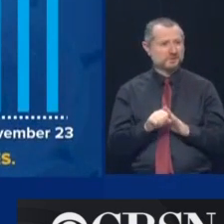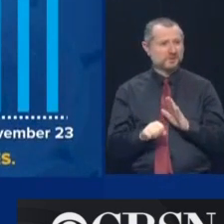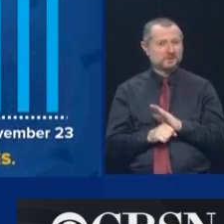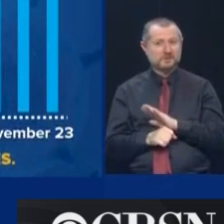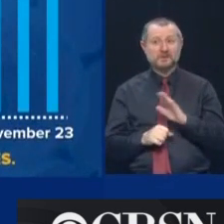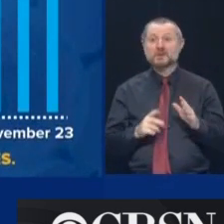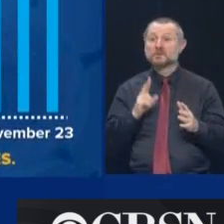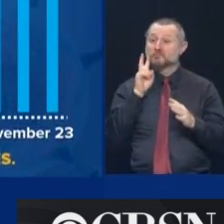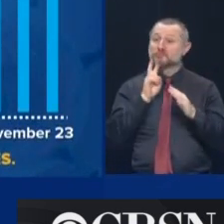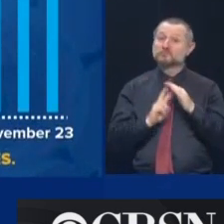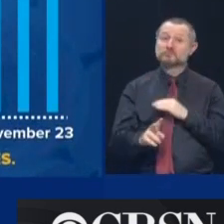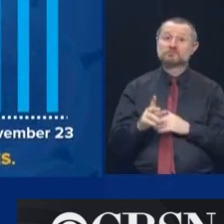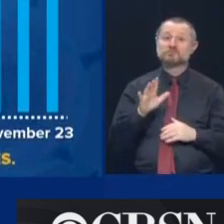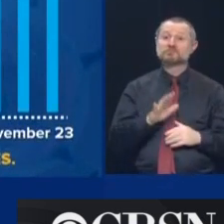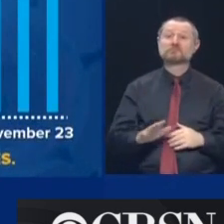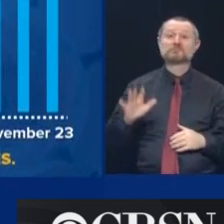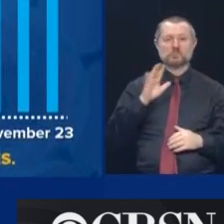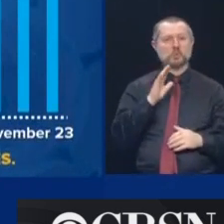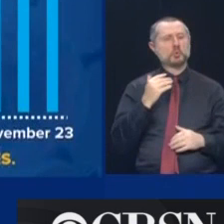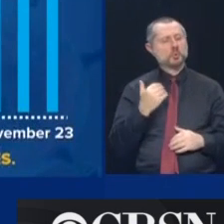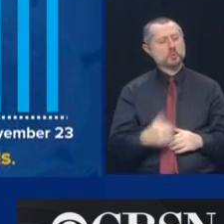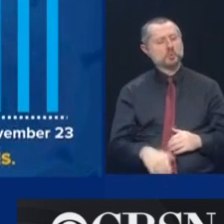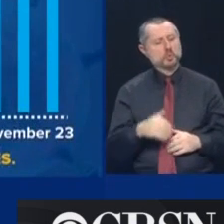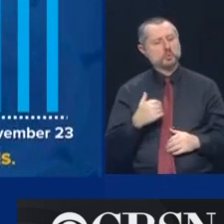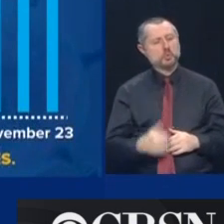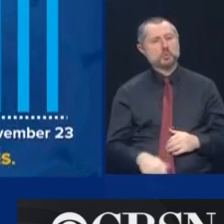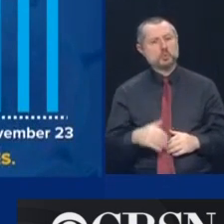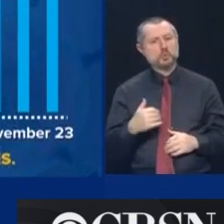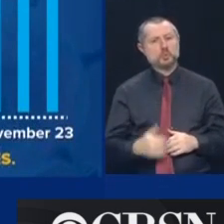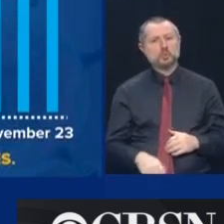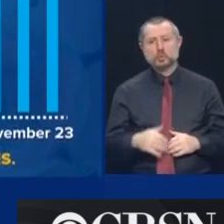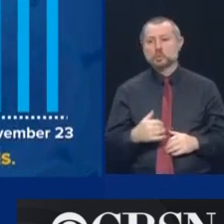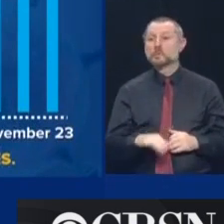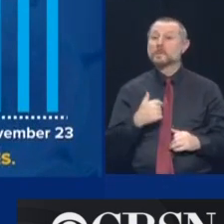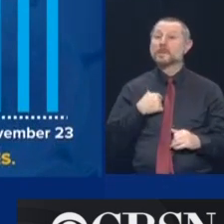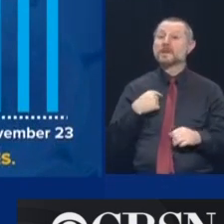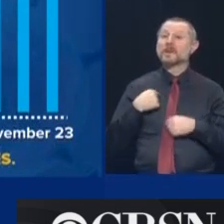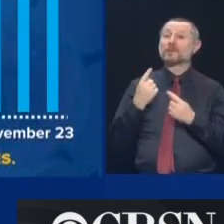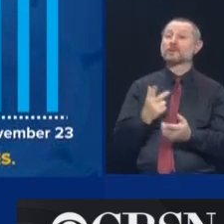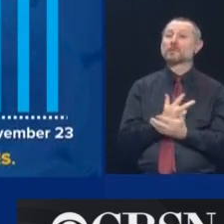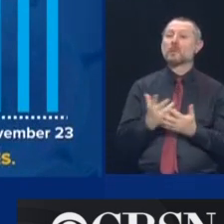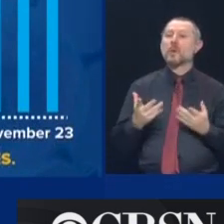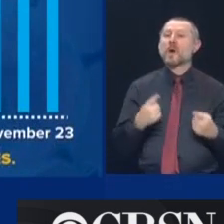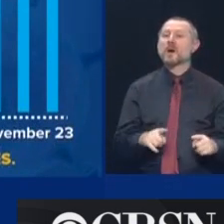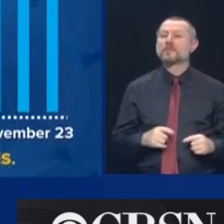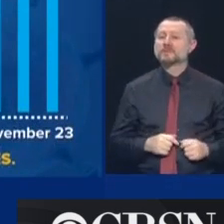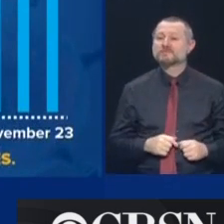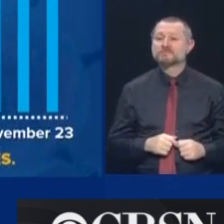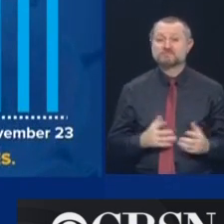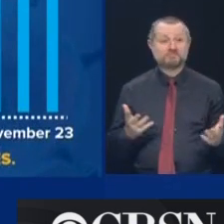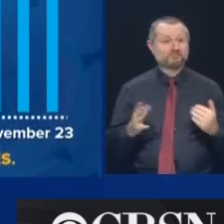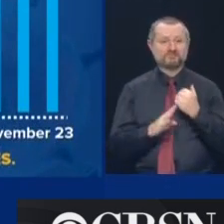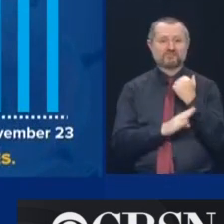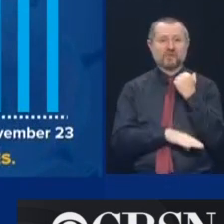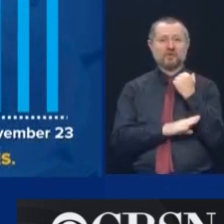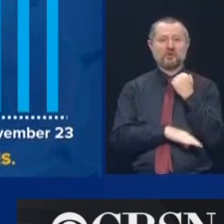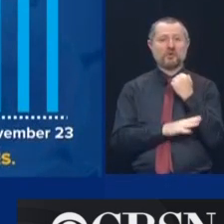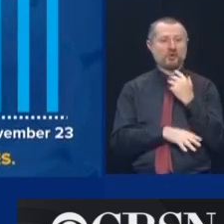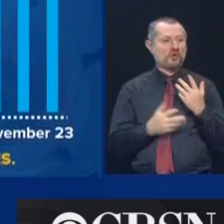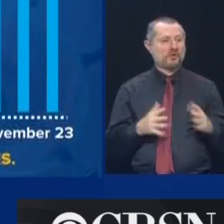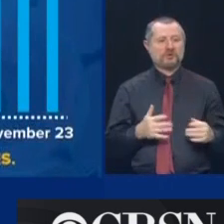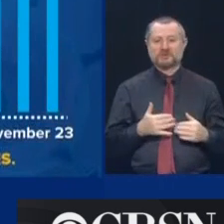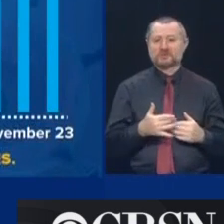up. Well, what happened over the past 3 weeks? The fall happened. And by the way,